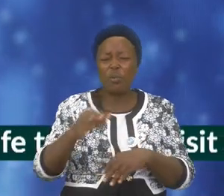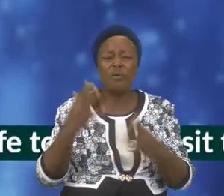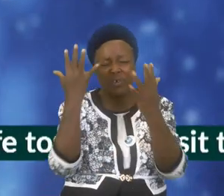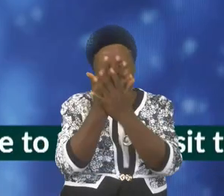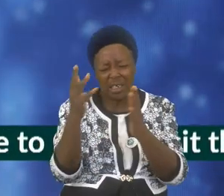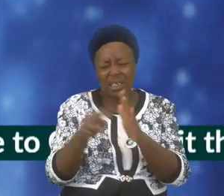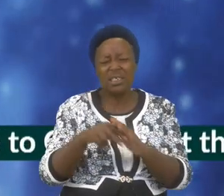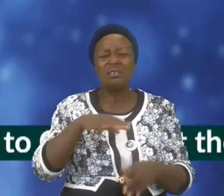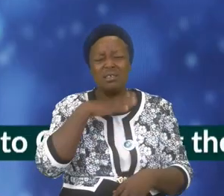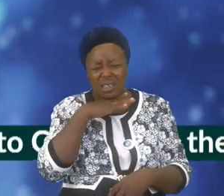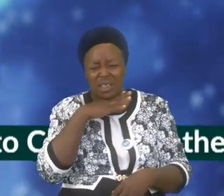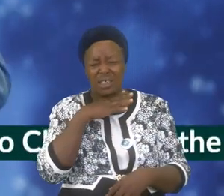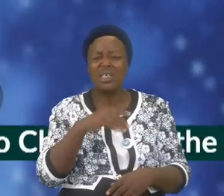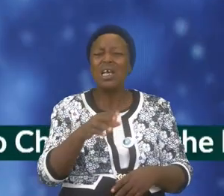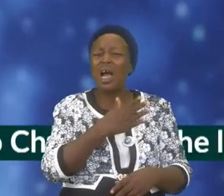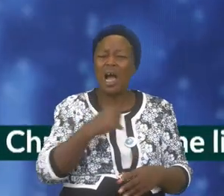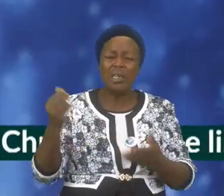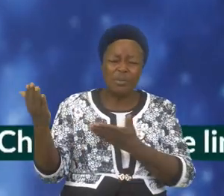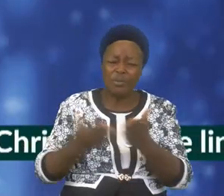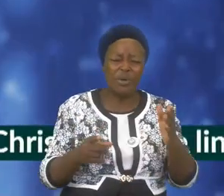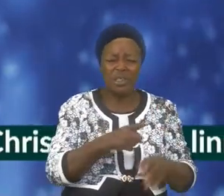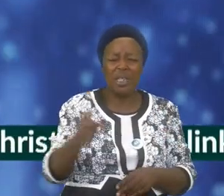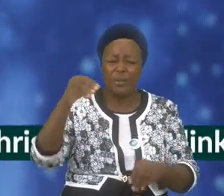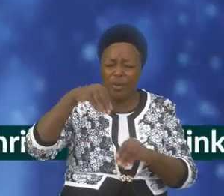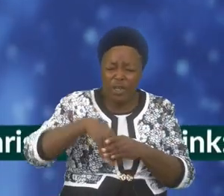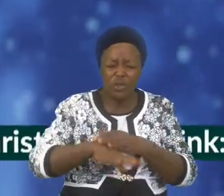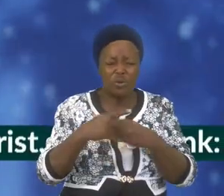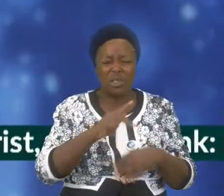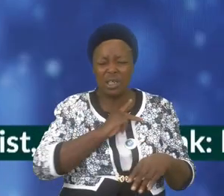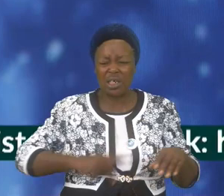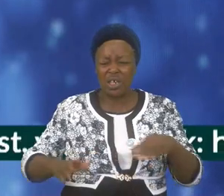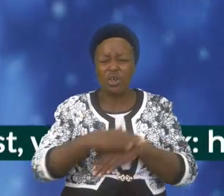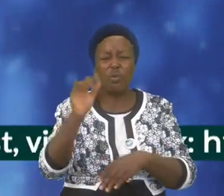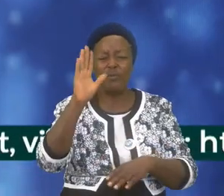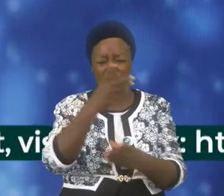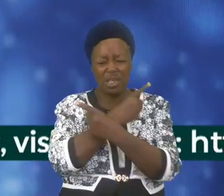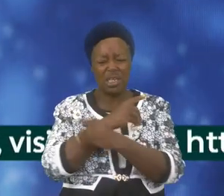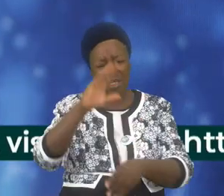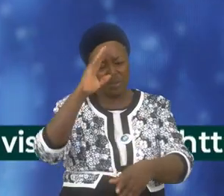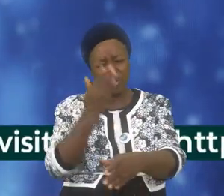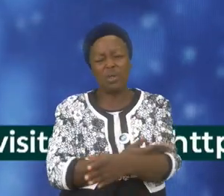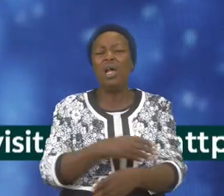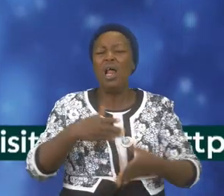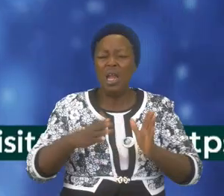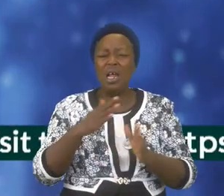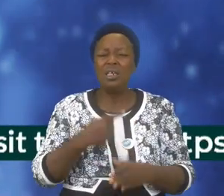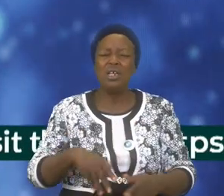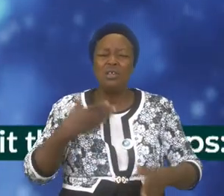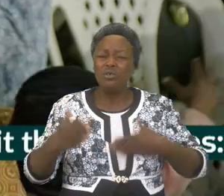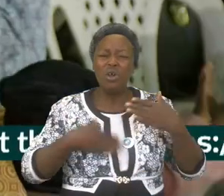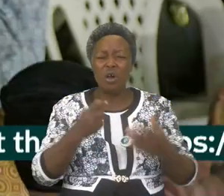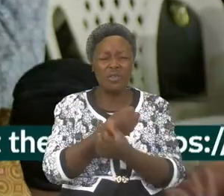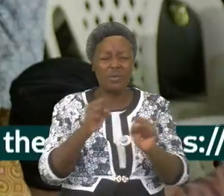kingdom of your dear Son. Let the joy of salvation come up in every heart standing right